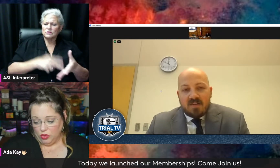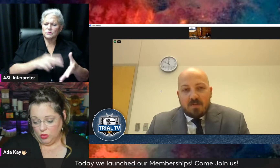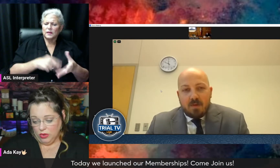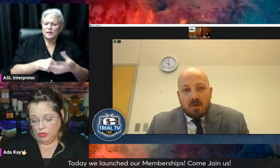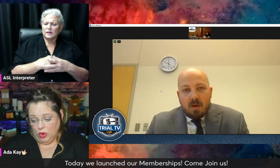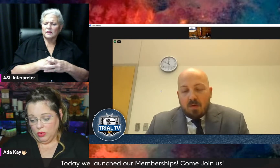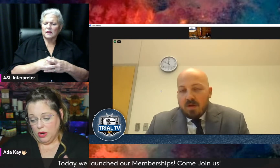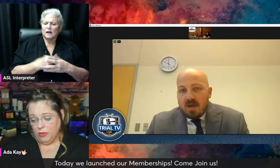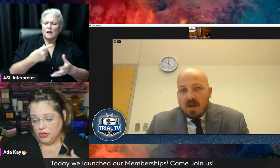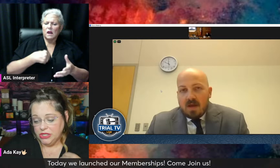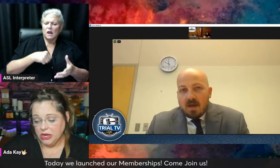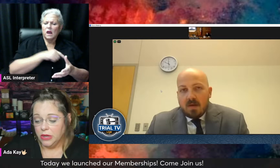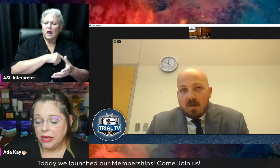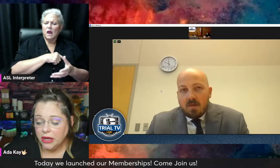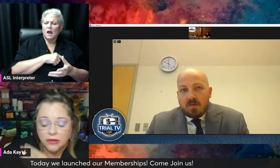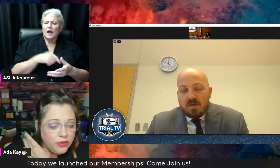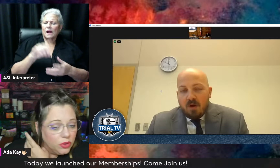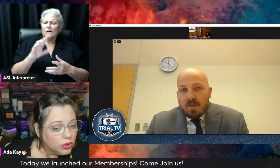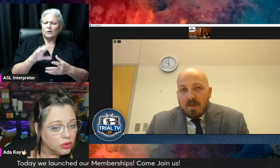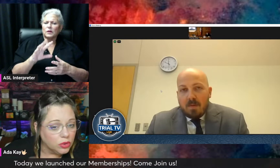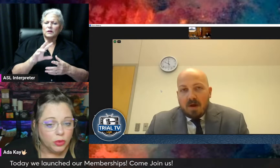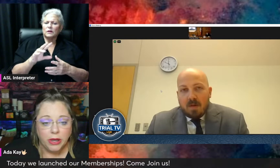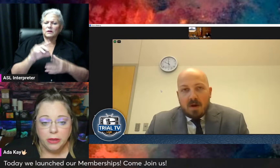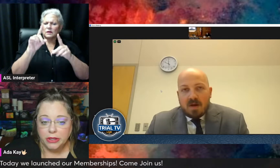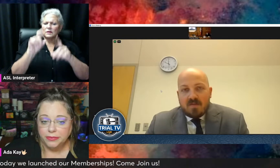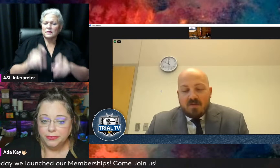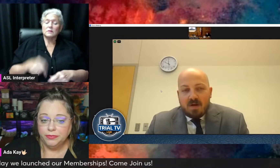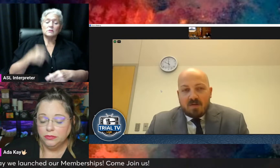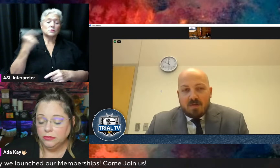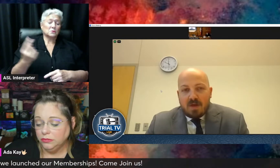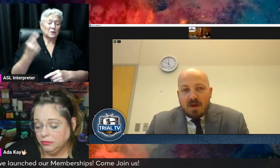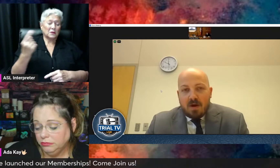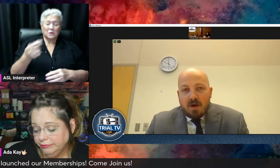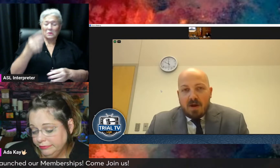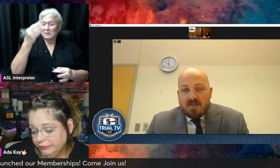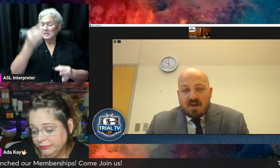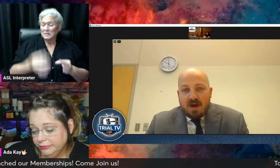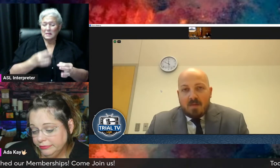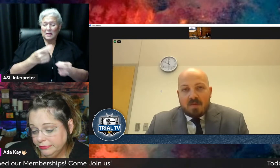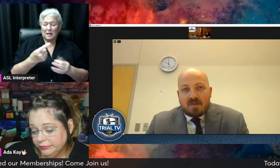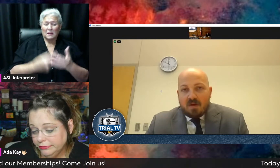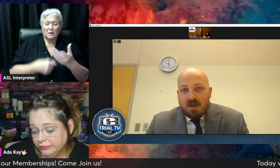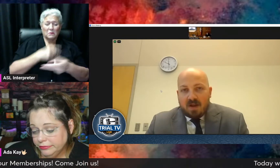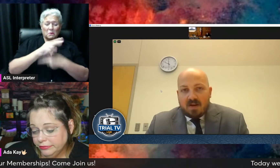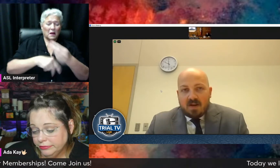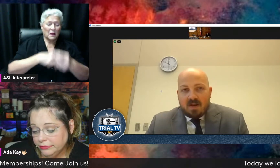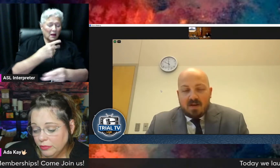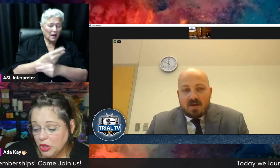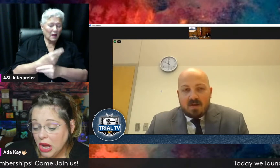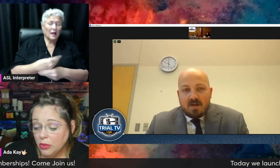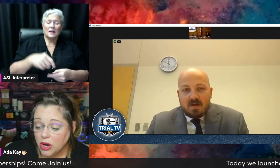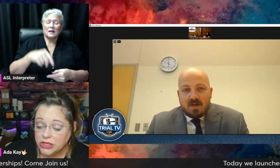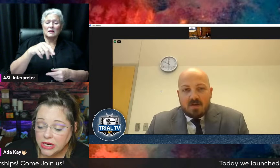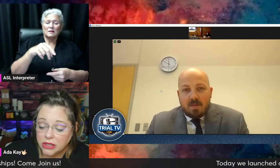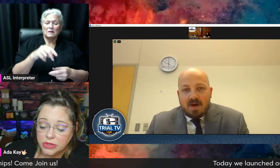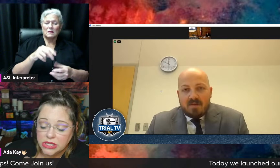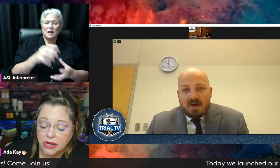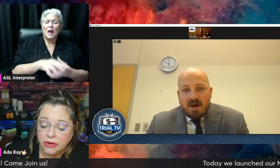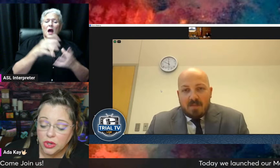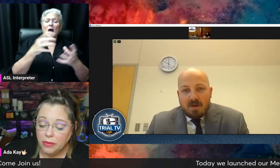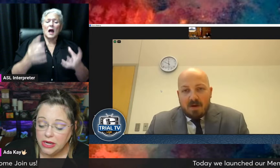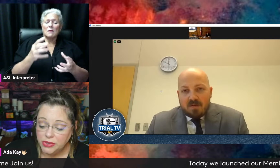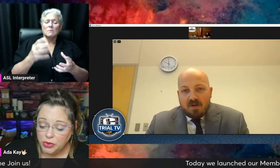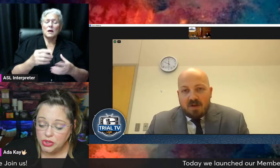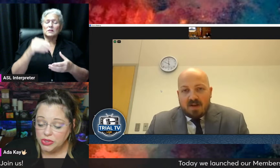Our test will only determine what quantity of drugs were in the urine at the time it was collected. So